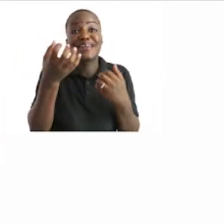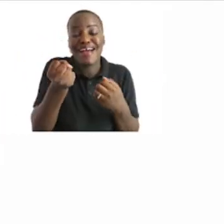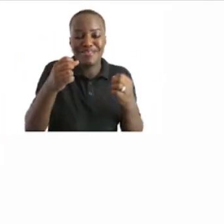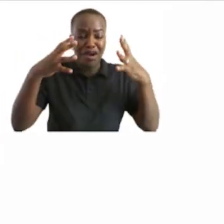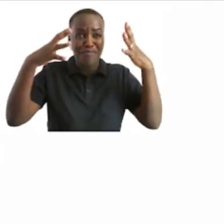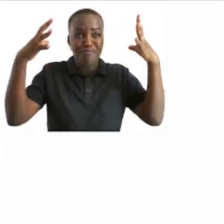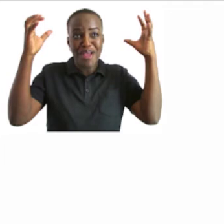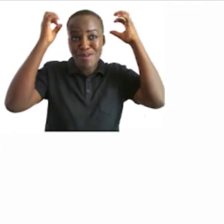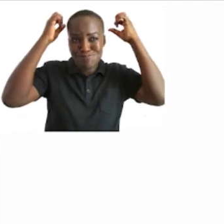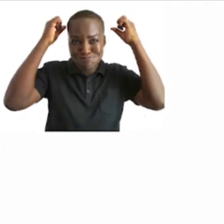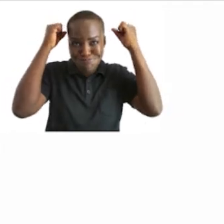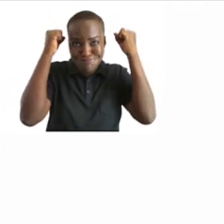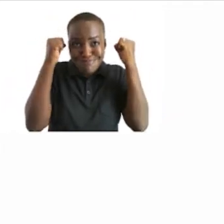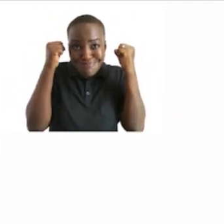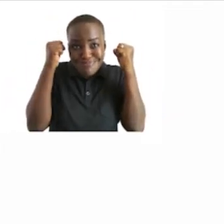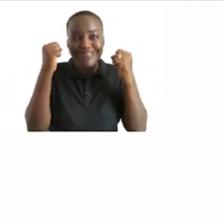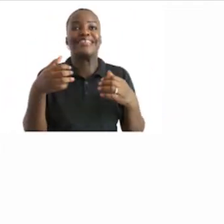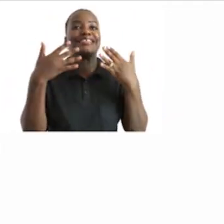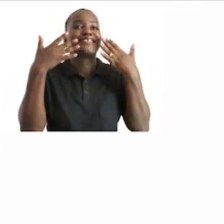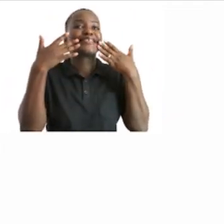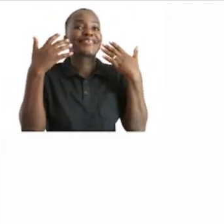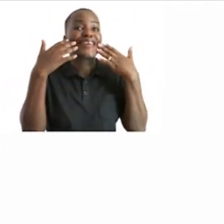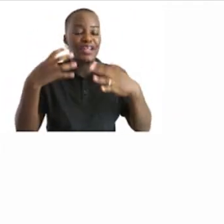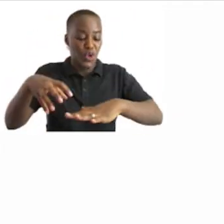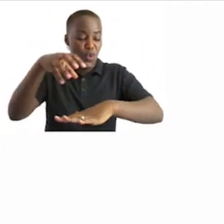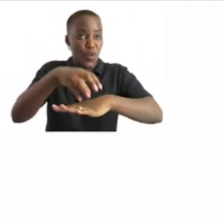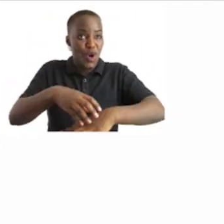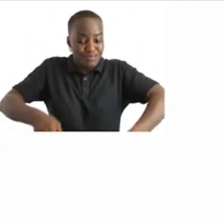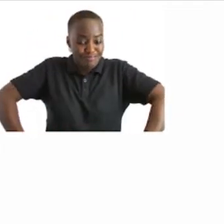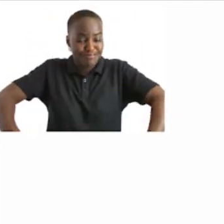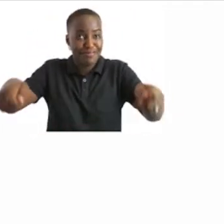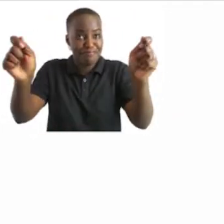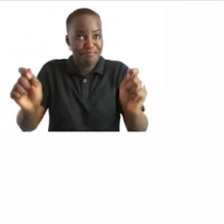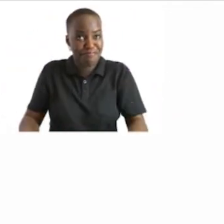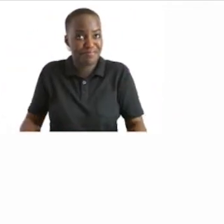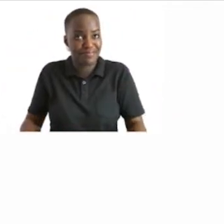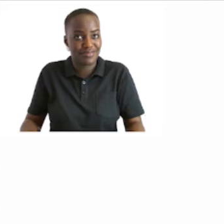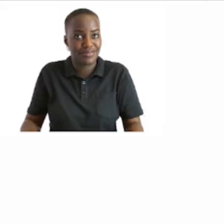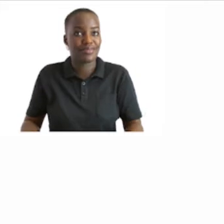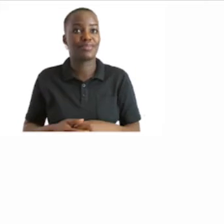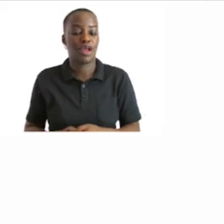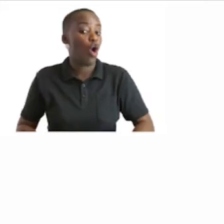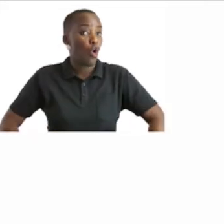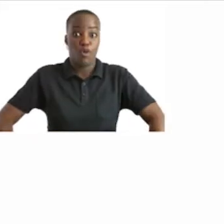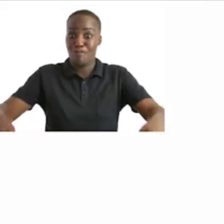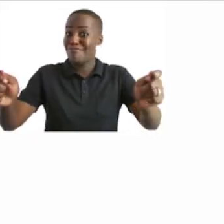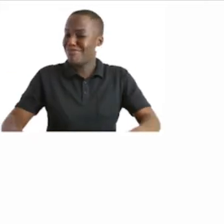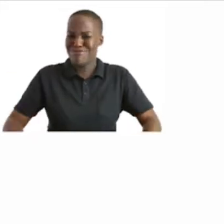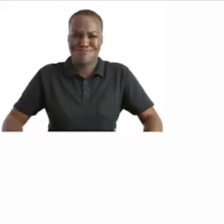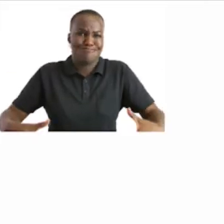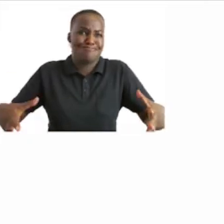big hat. The cat is on a mat. It is a big